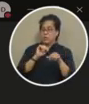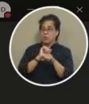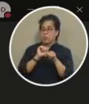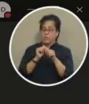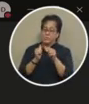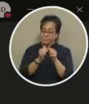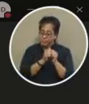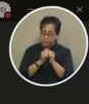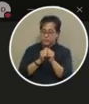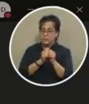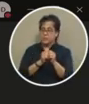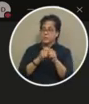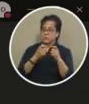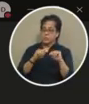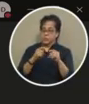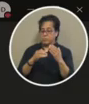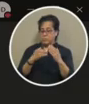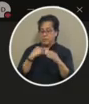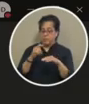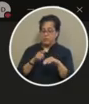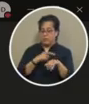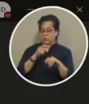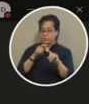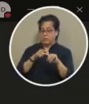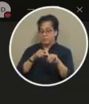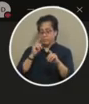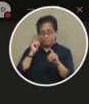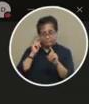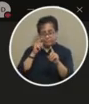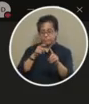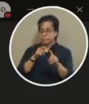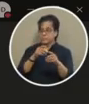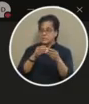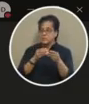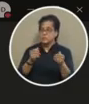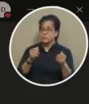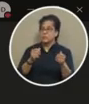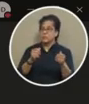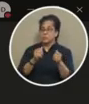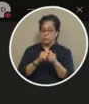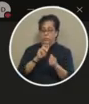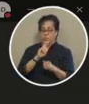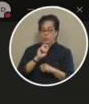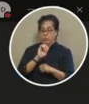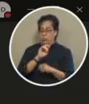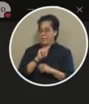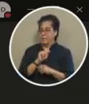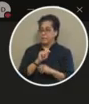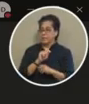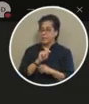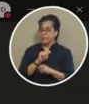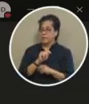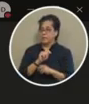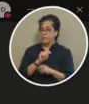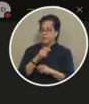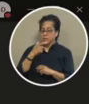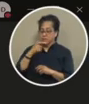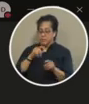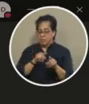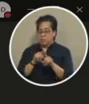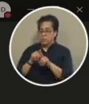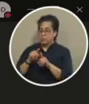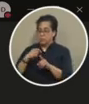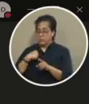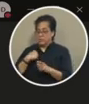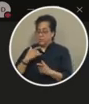a long-term solution towards dealing with any rents, because I also think